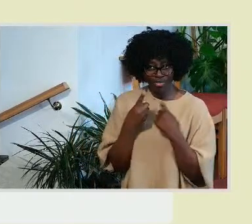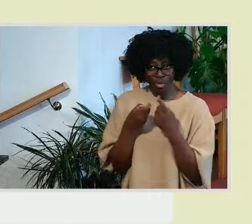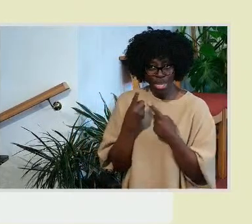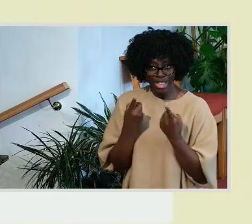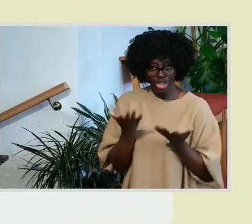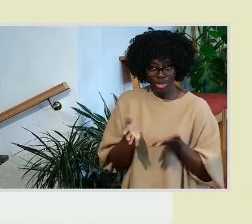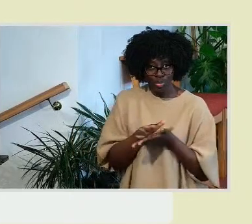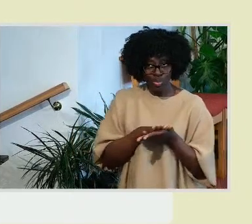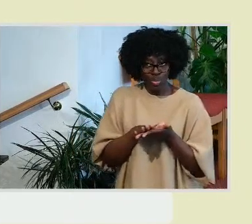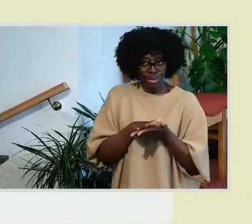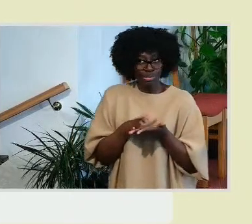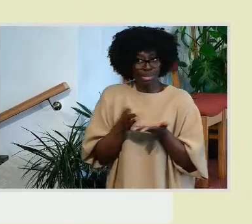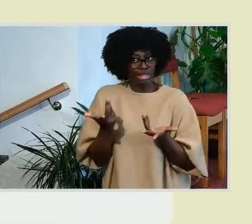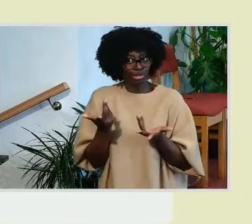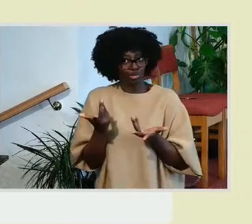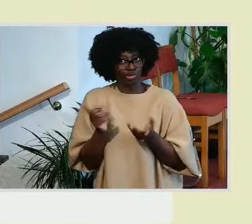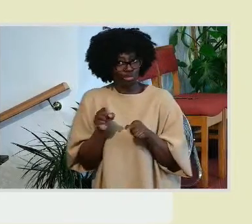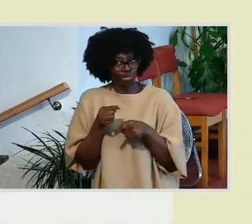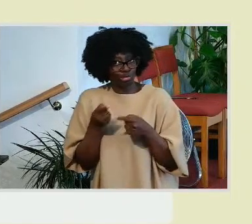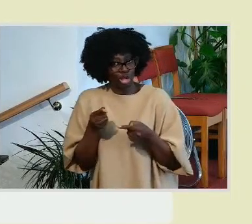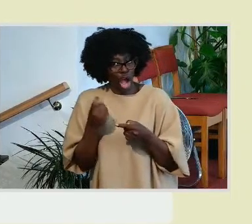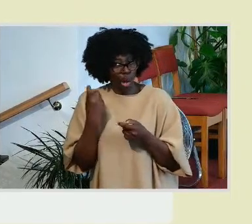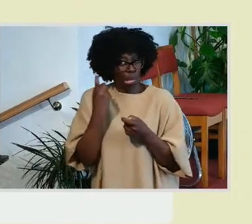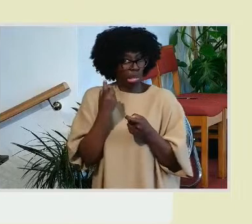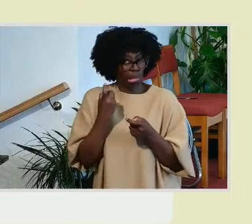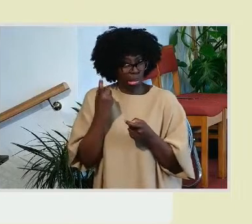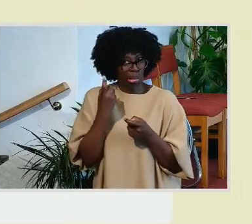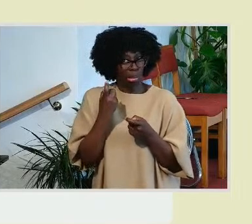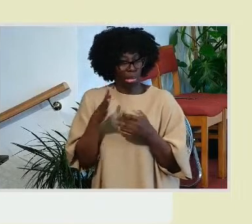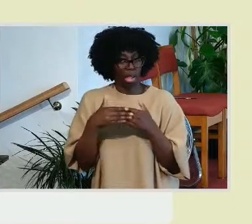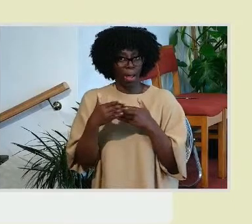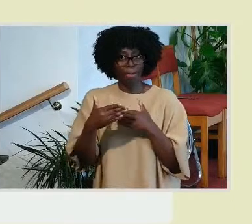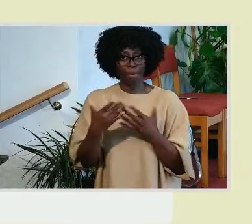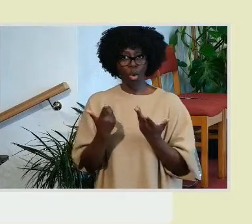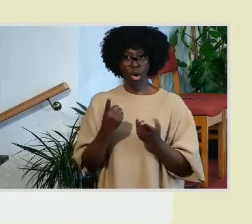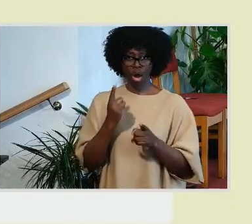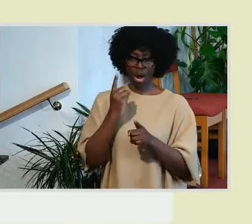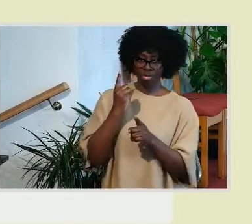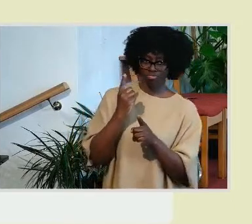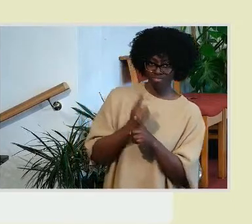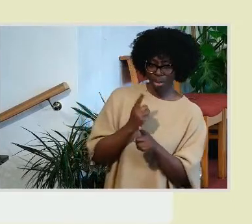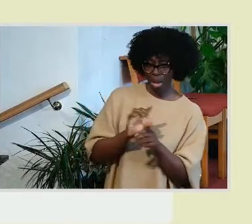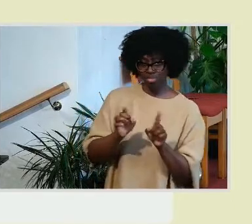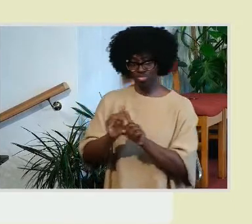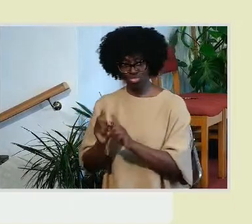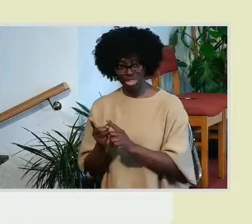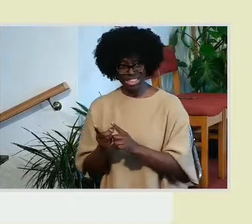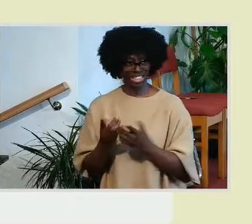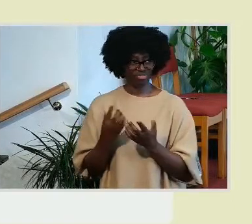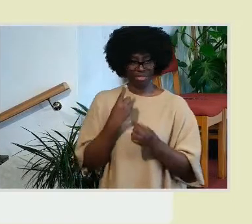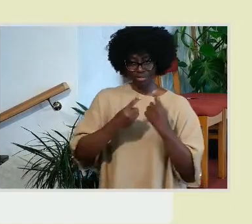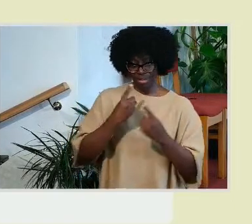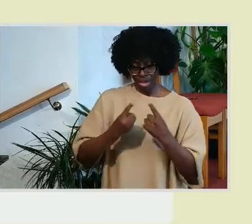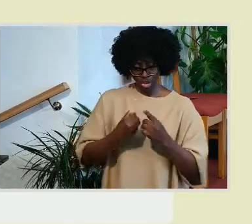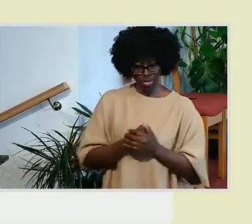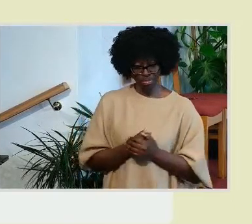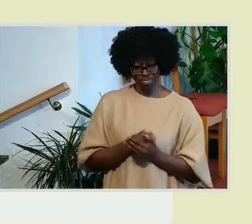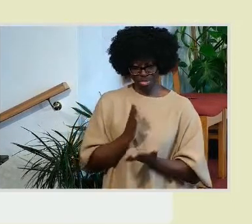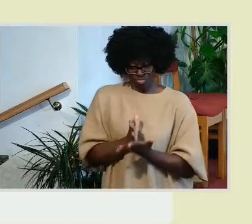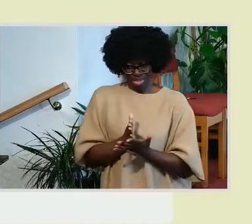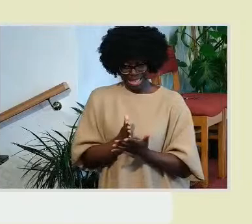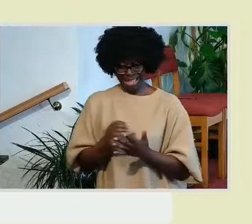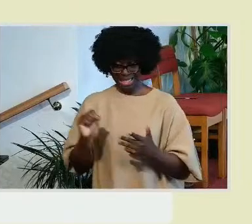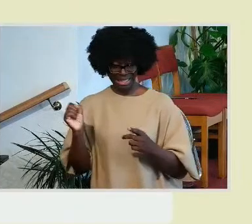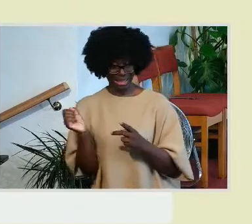are getting older, they feel embarrassed to wear the hearing aids or to get support with their hearing. But it's very important in the middle